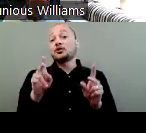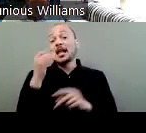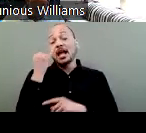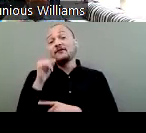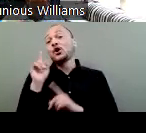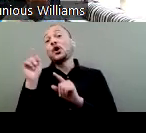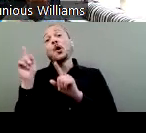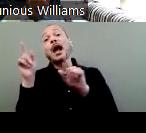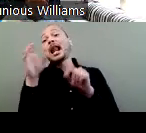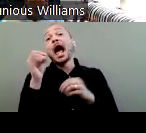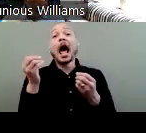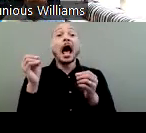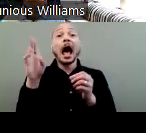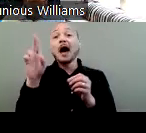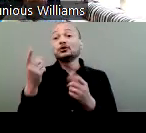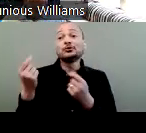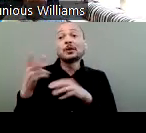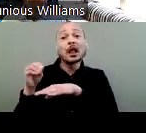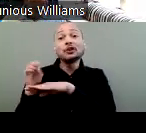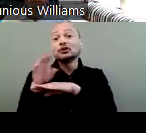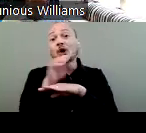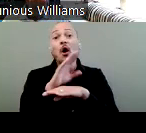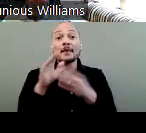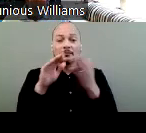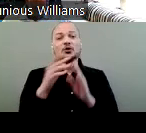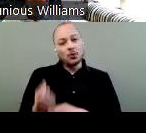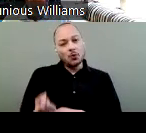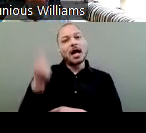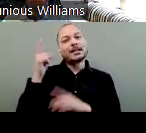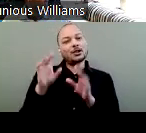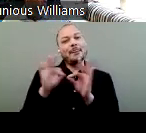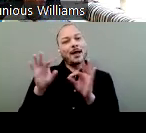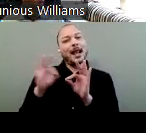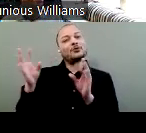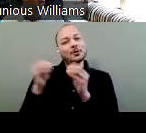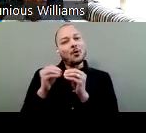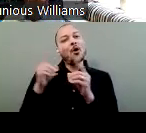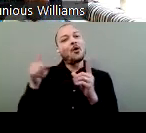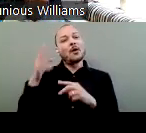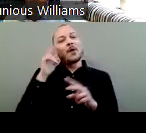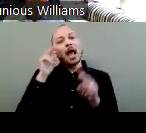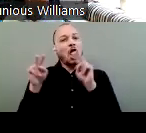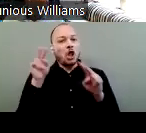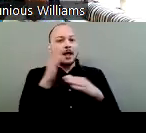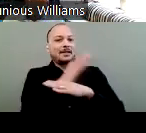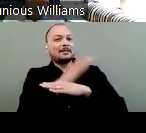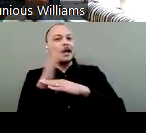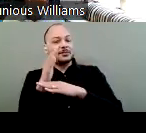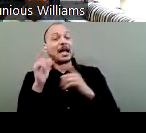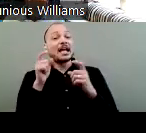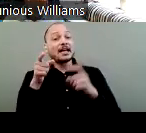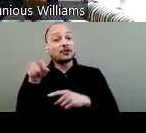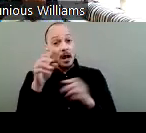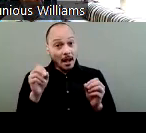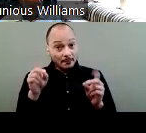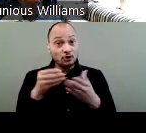going out to consult the community, and you'll understand this language a little more when we look at the spectrum, it at least gives you an